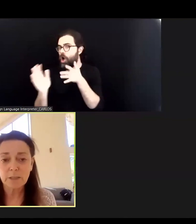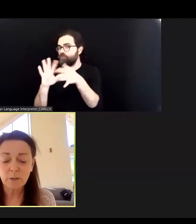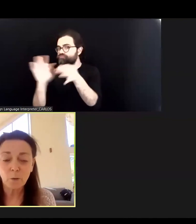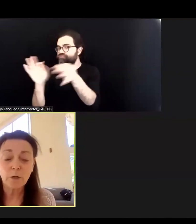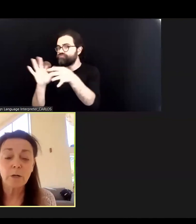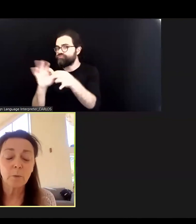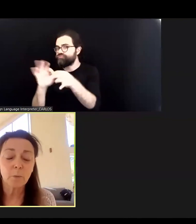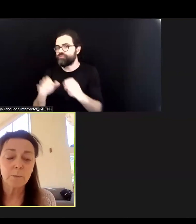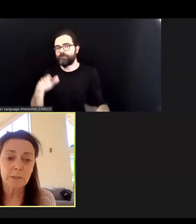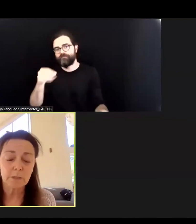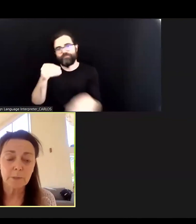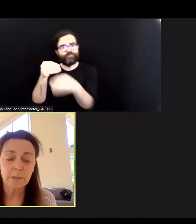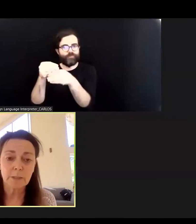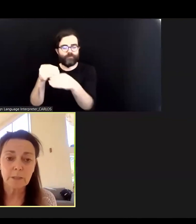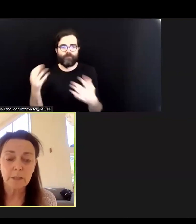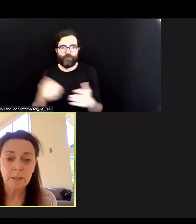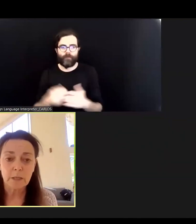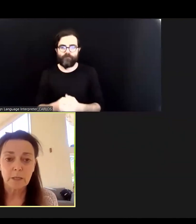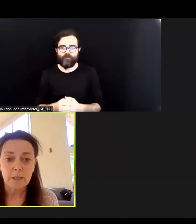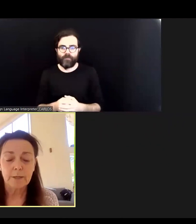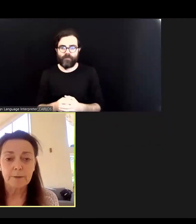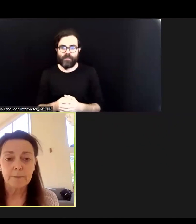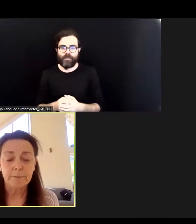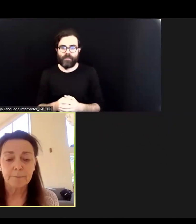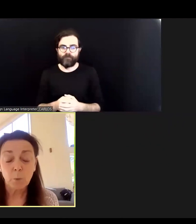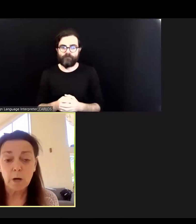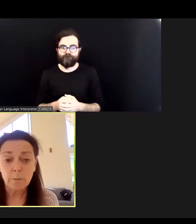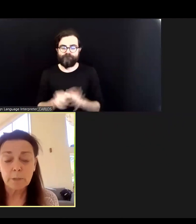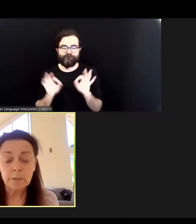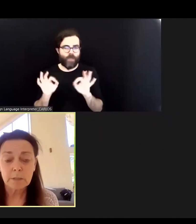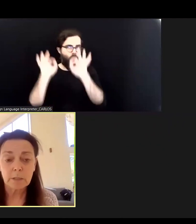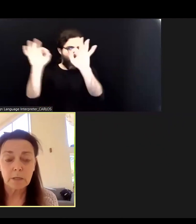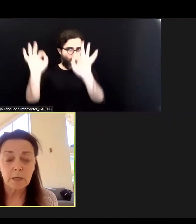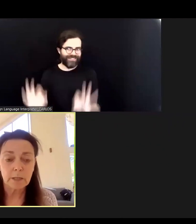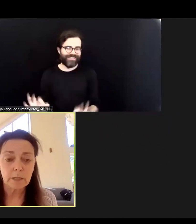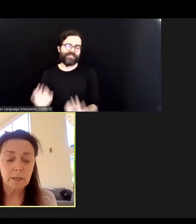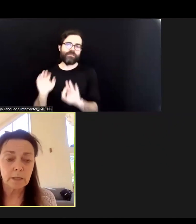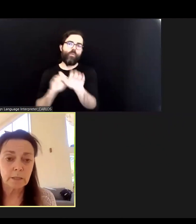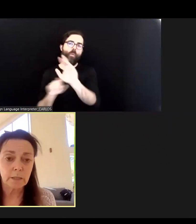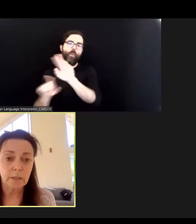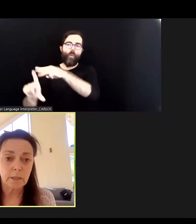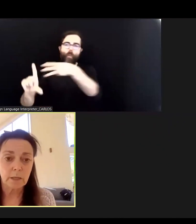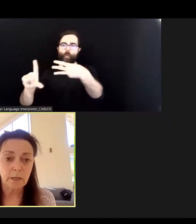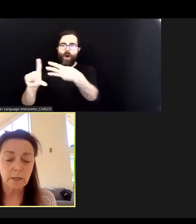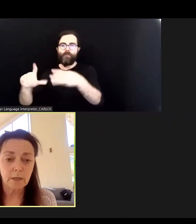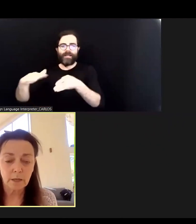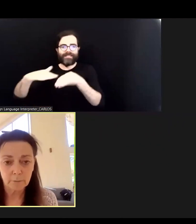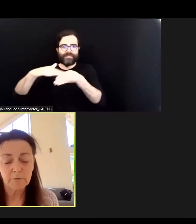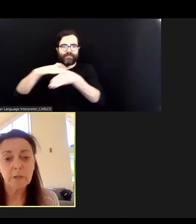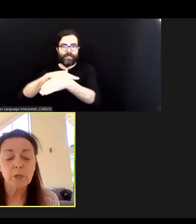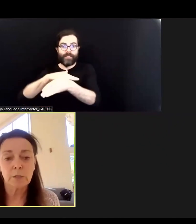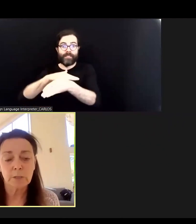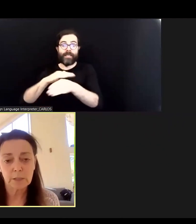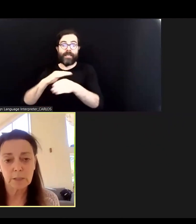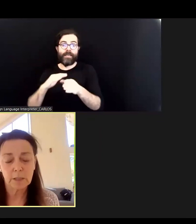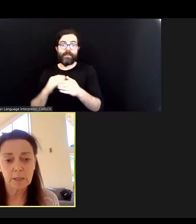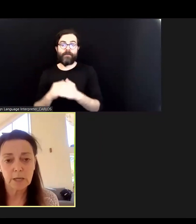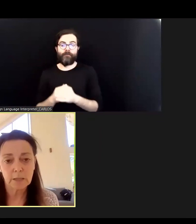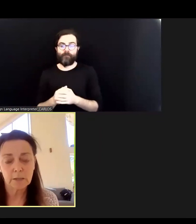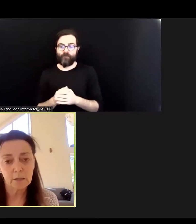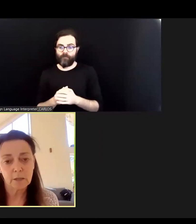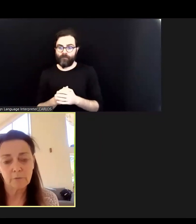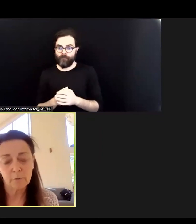Slovakia, Poland, Latvia, the Netherlands, I can't really remember all of them, and I think Italy as well, and Ireland. So 12